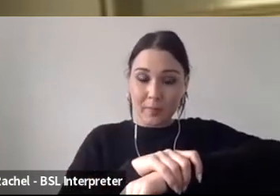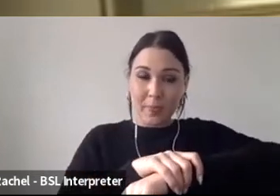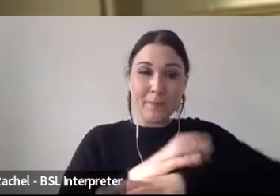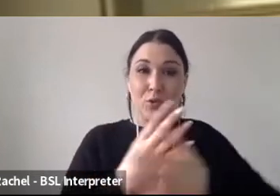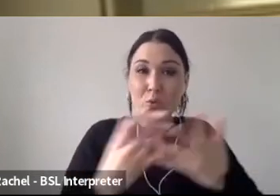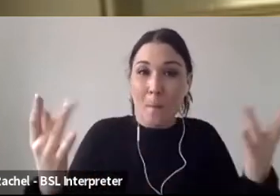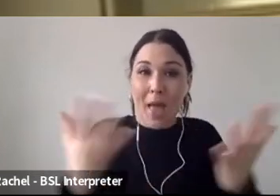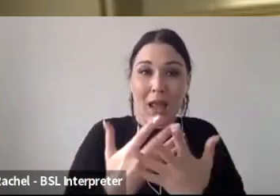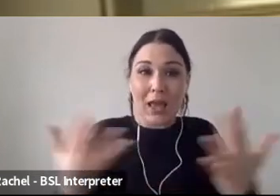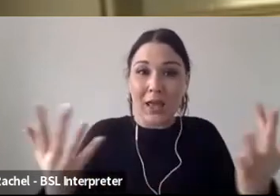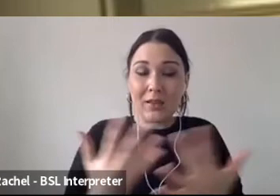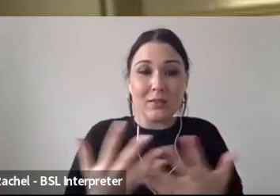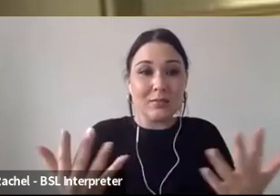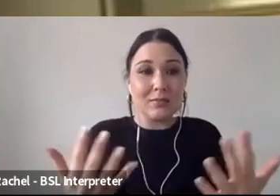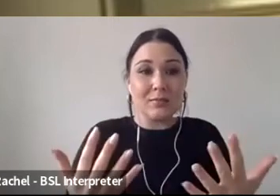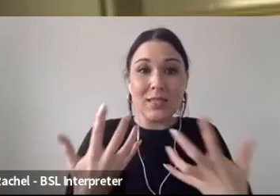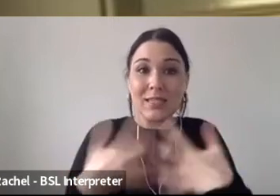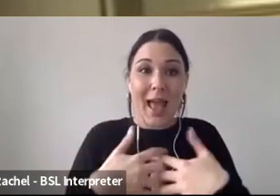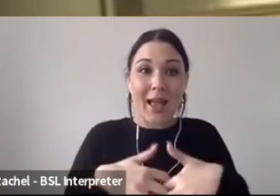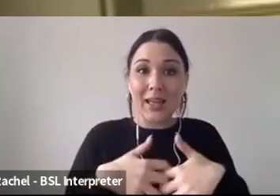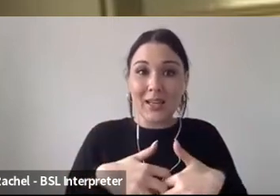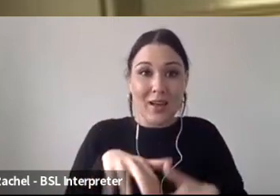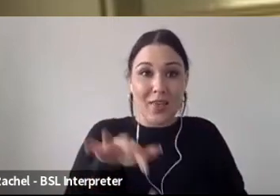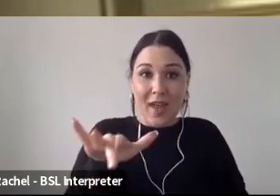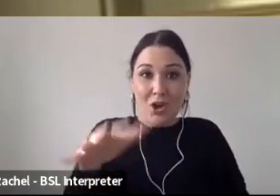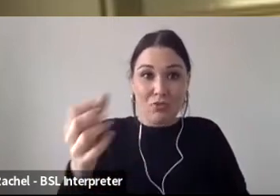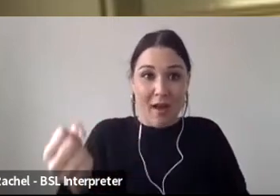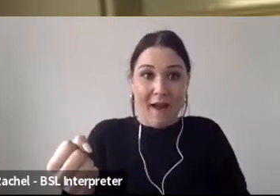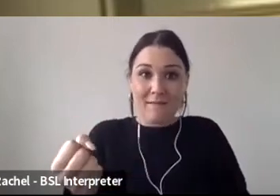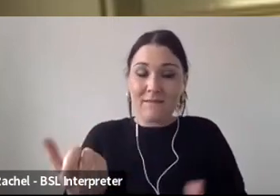many tech out there that